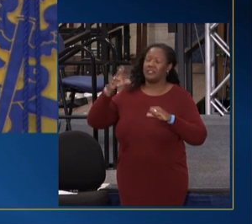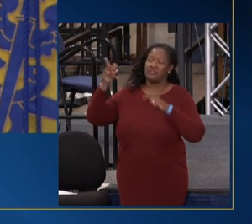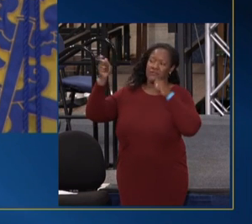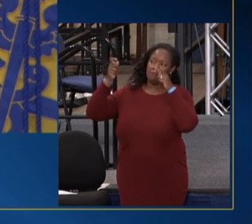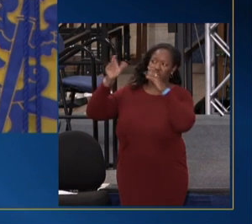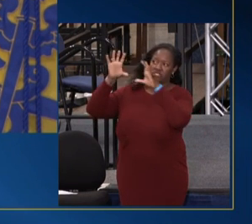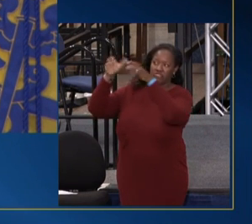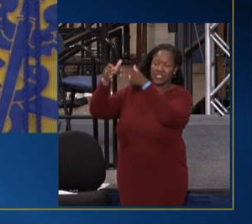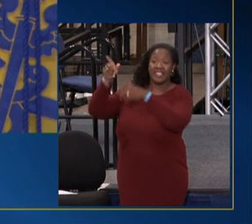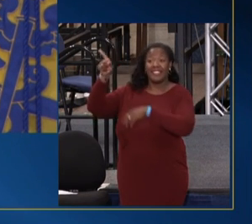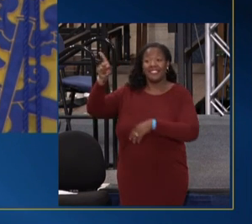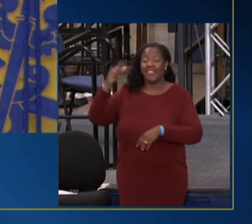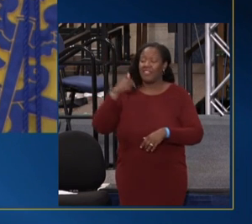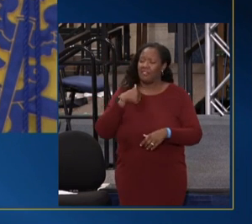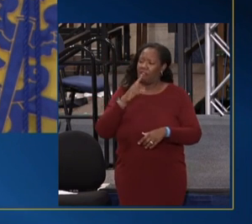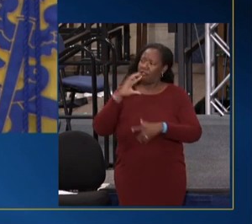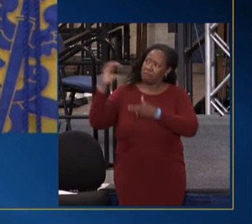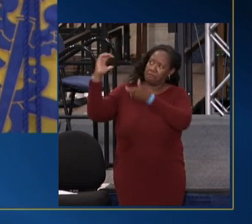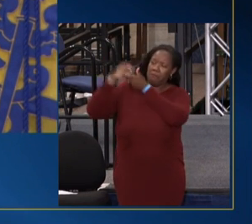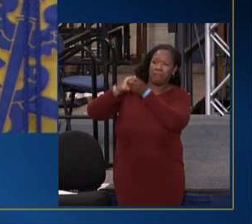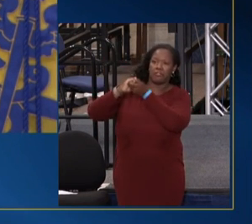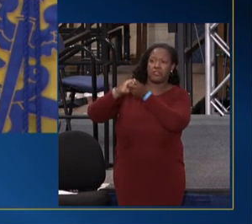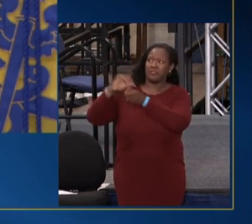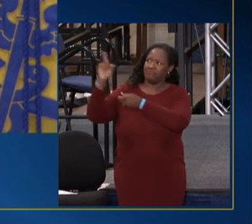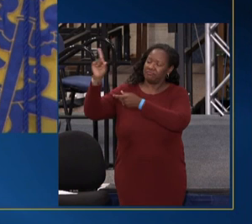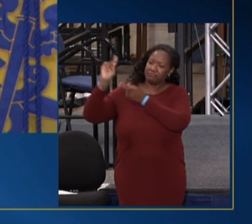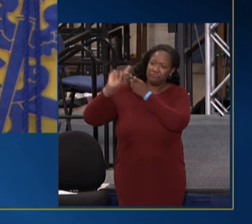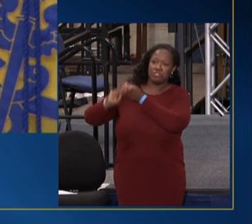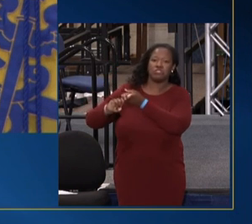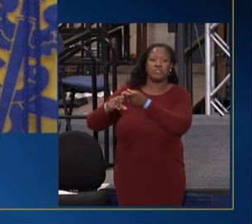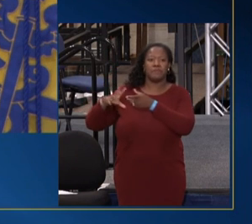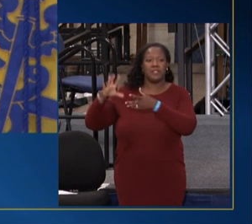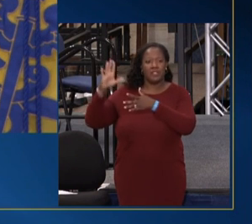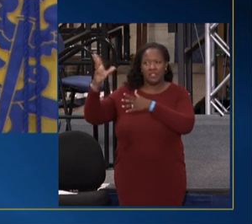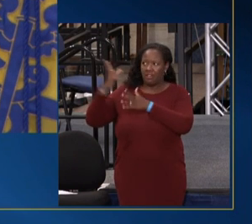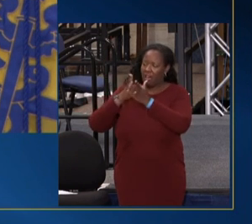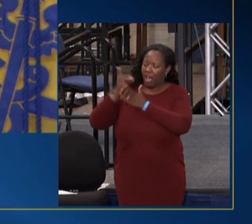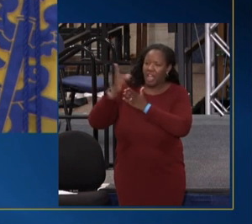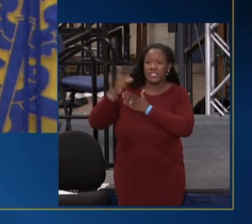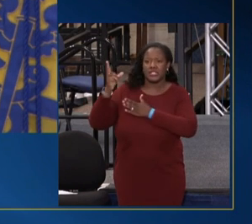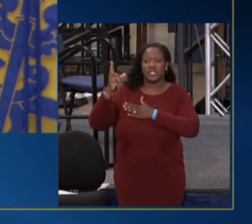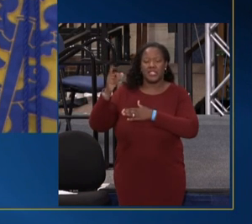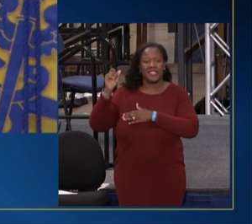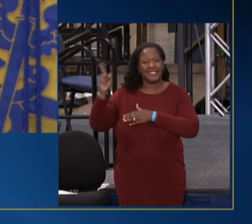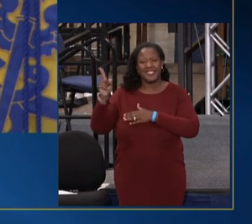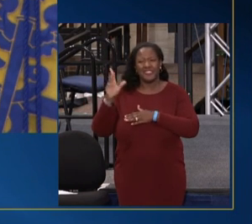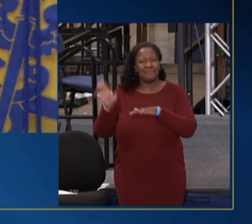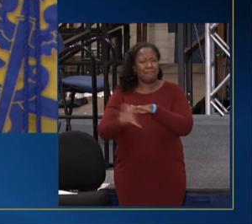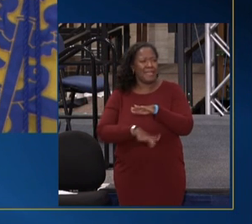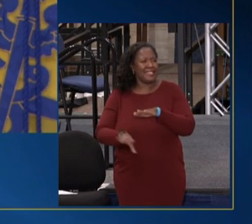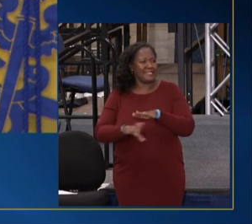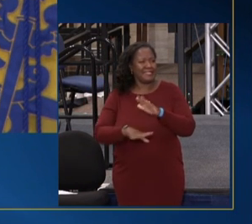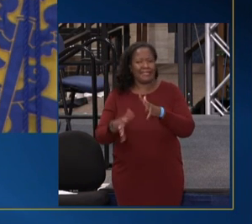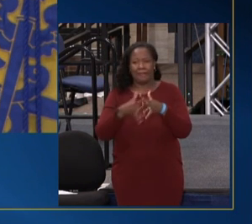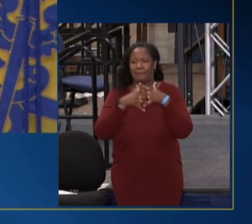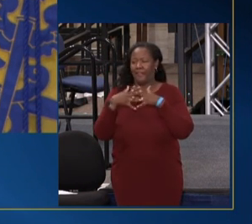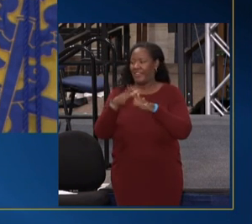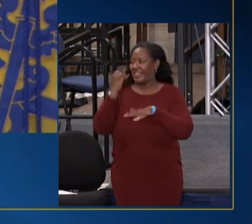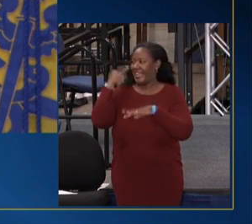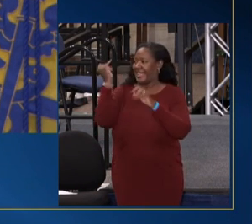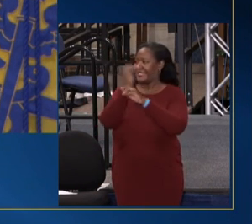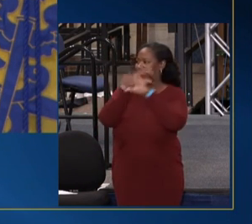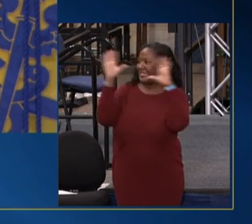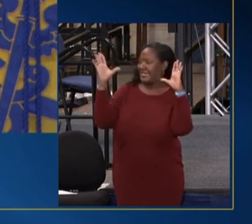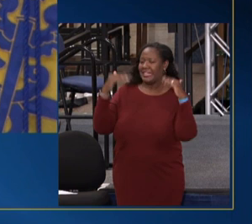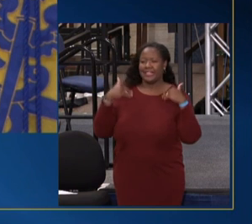real friendship, real honesty, and this fundamental American idea that we all have the